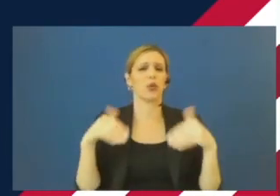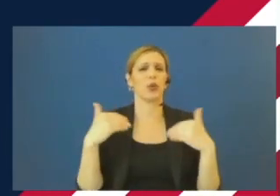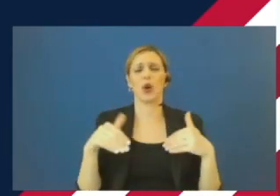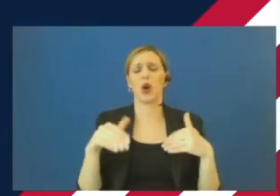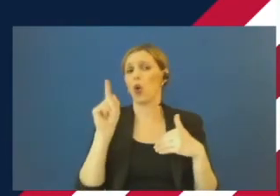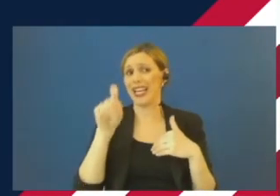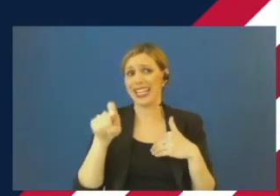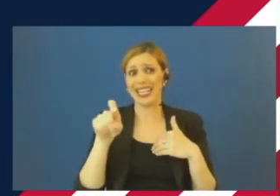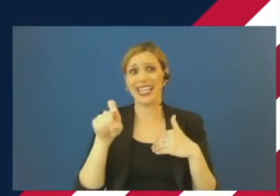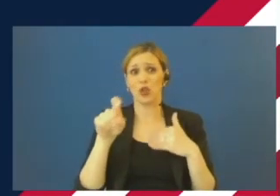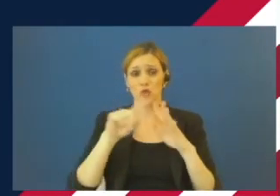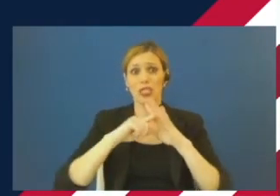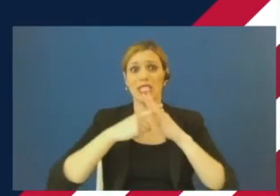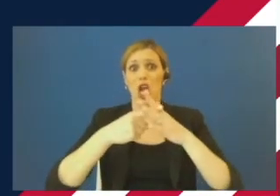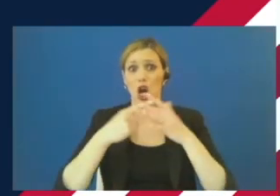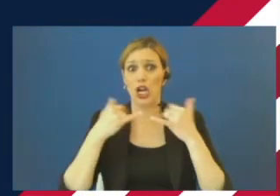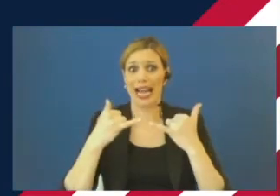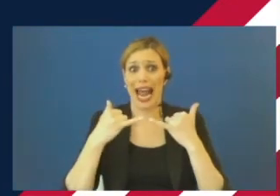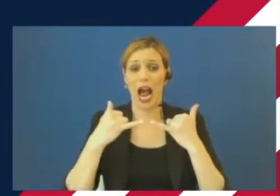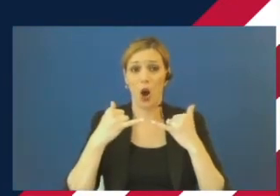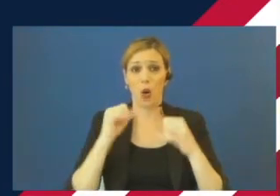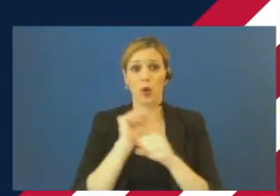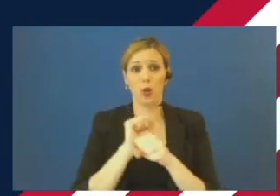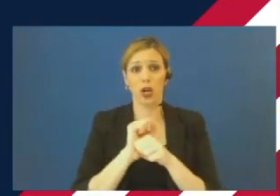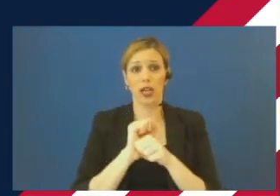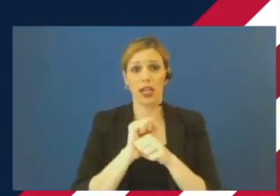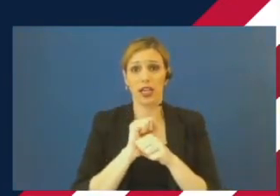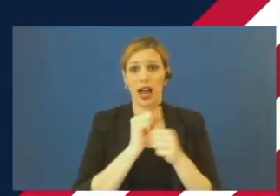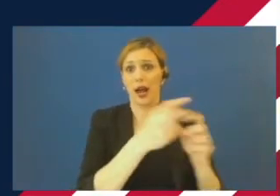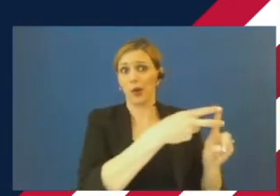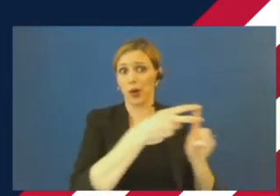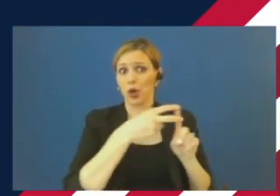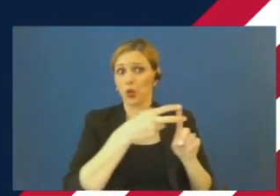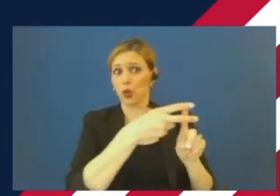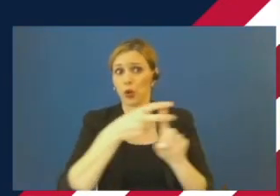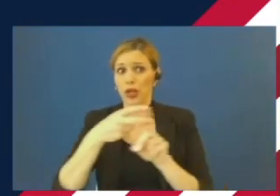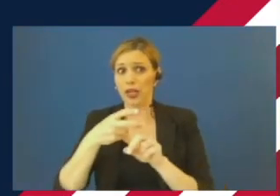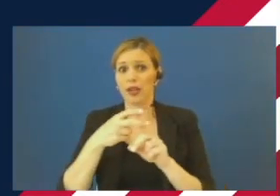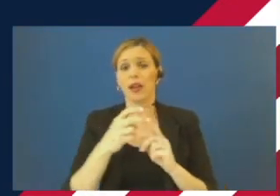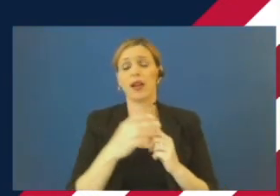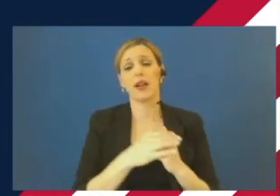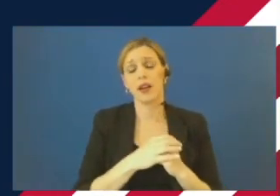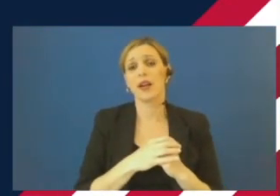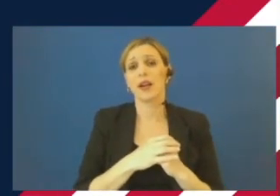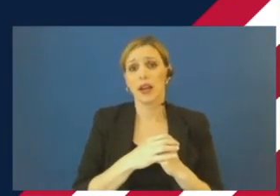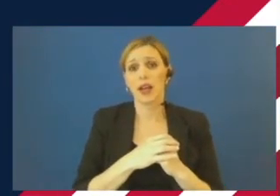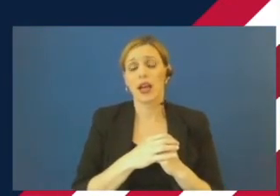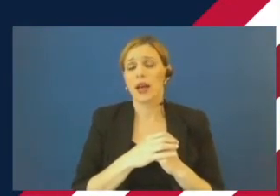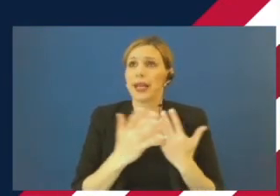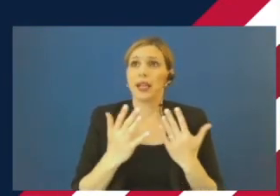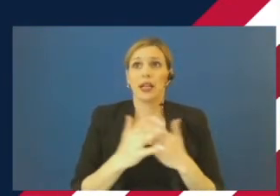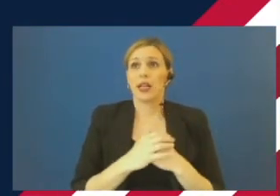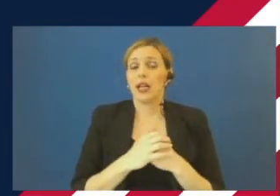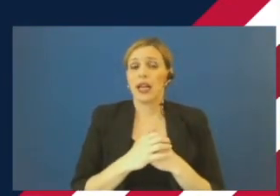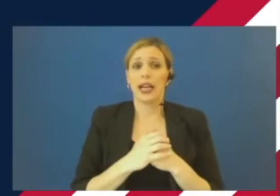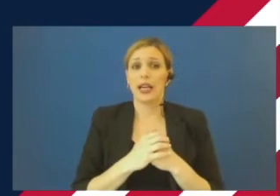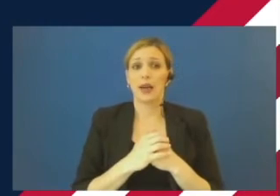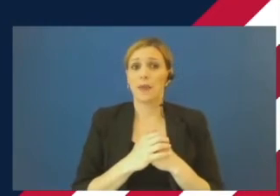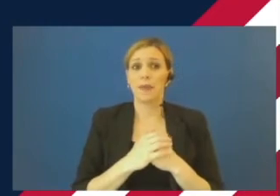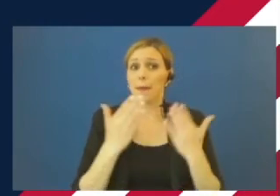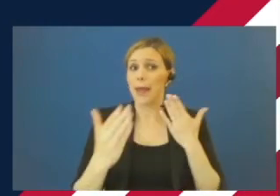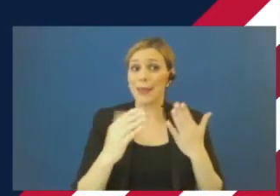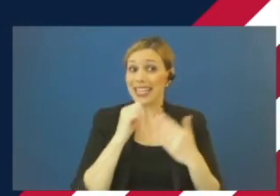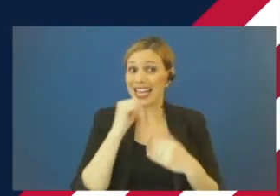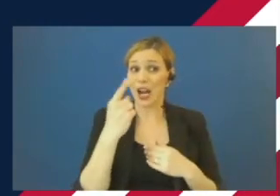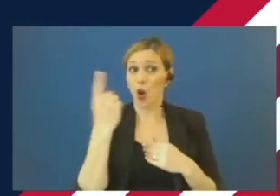think it comes with going beyond, I would say, some of the traditional universities and